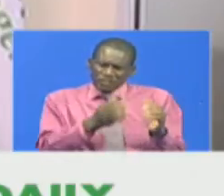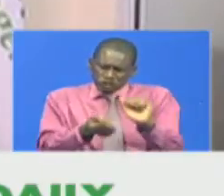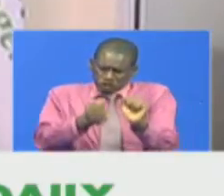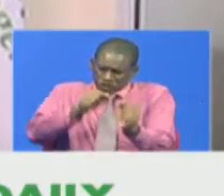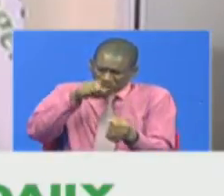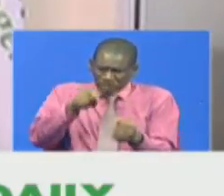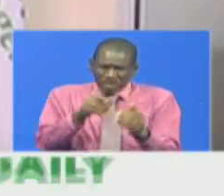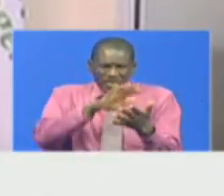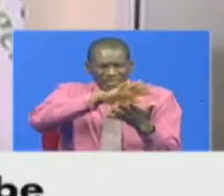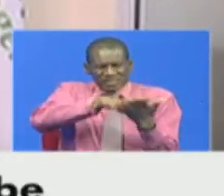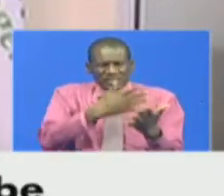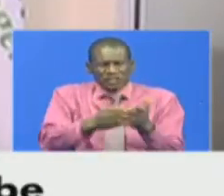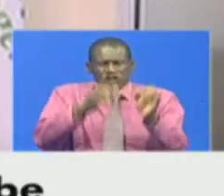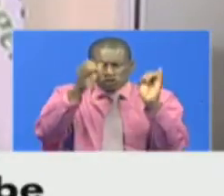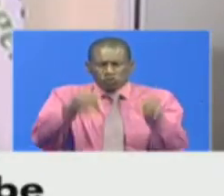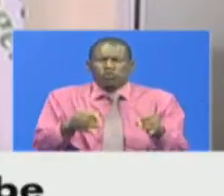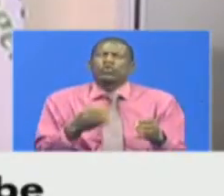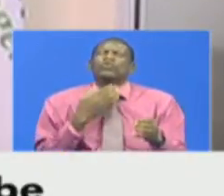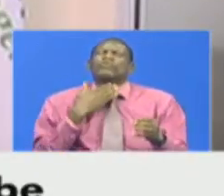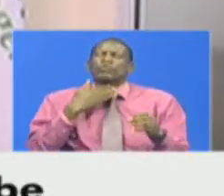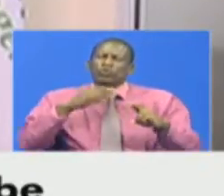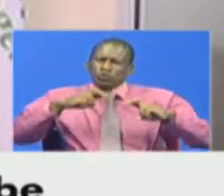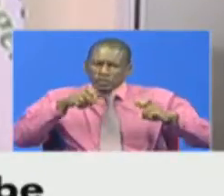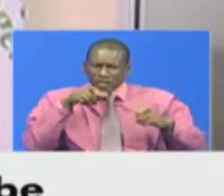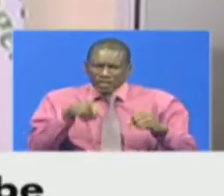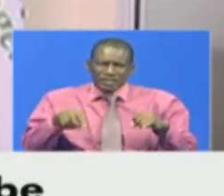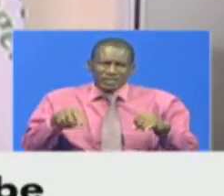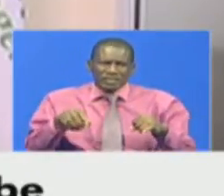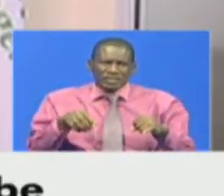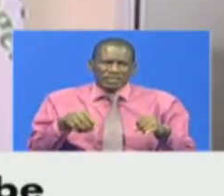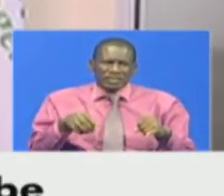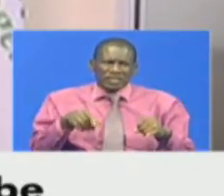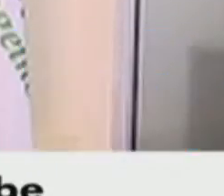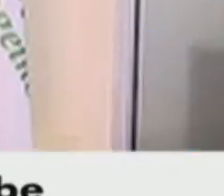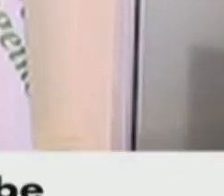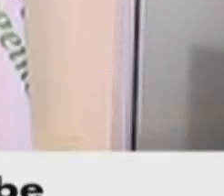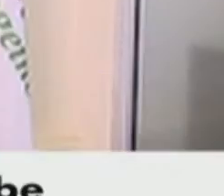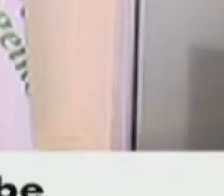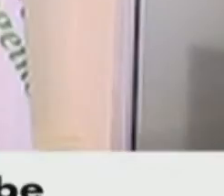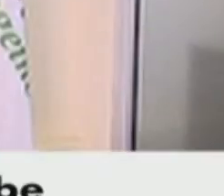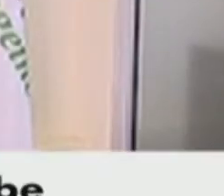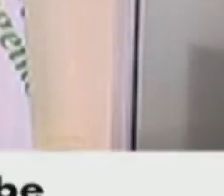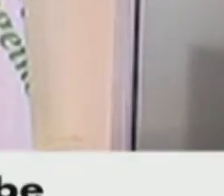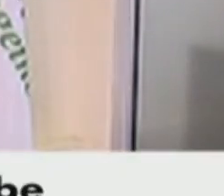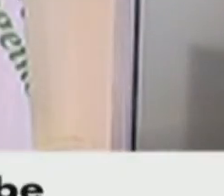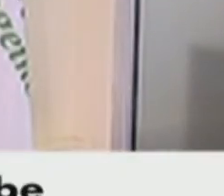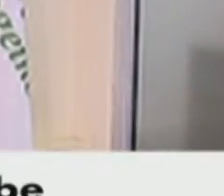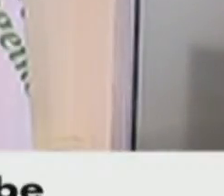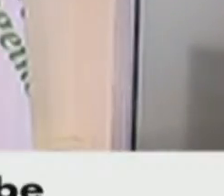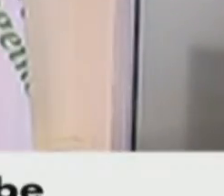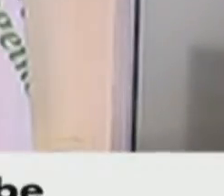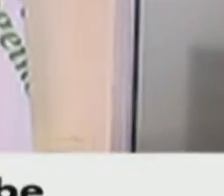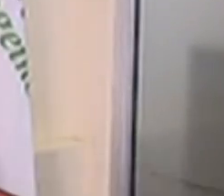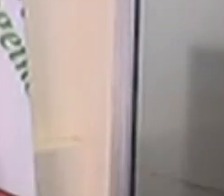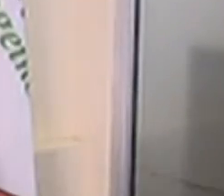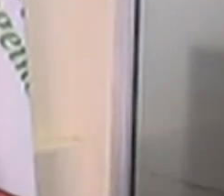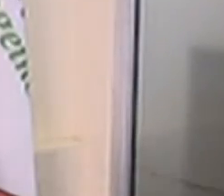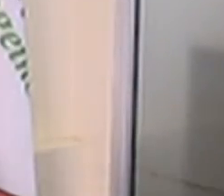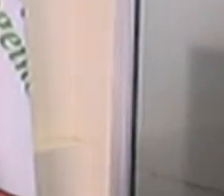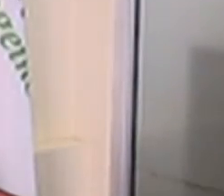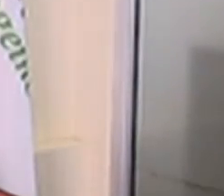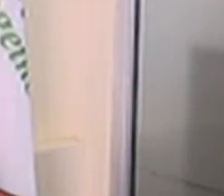We also want to look at dissemination of relevant information from all the stakeholders, you